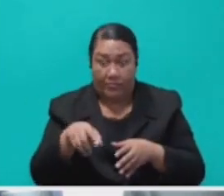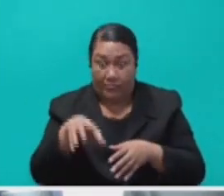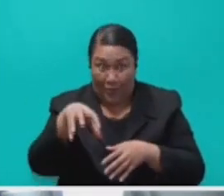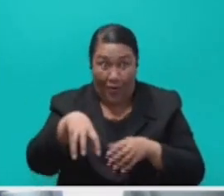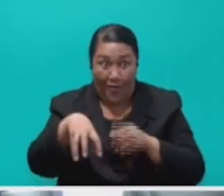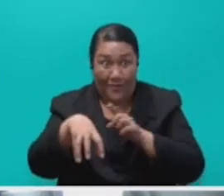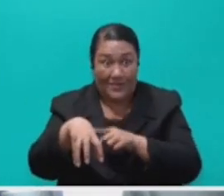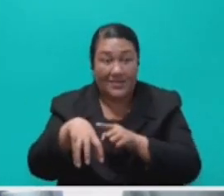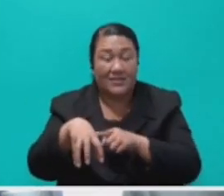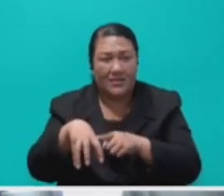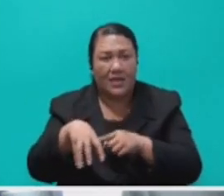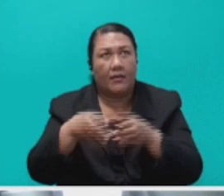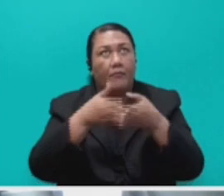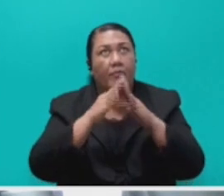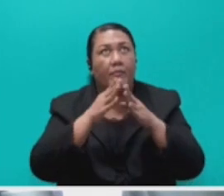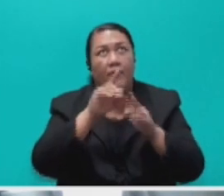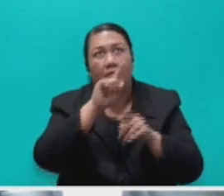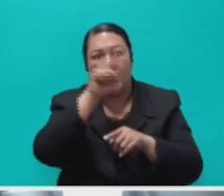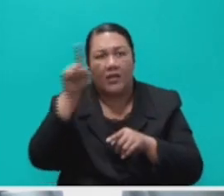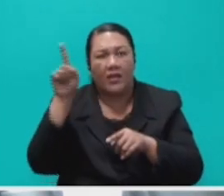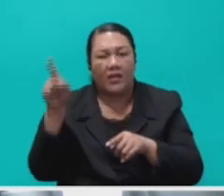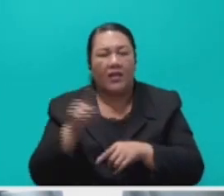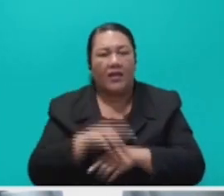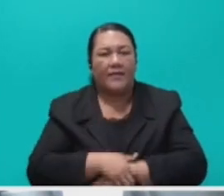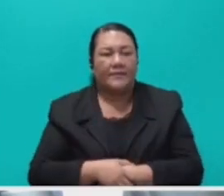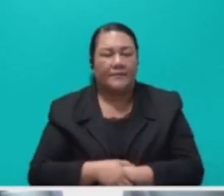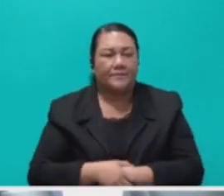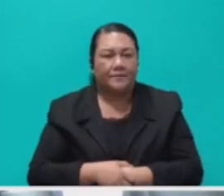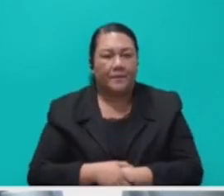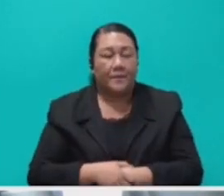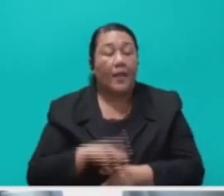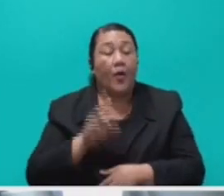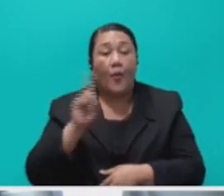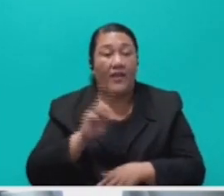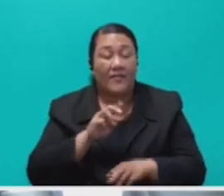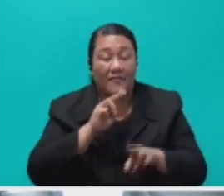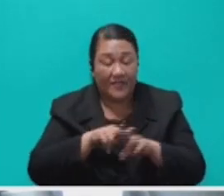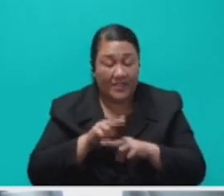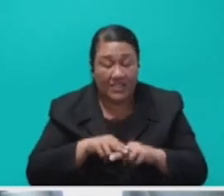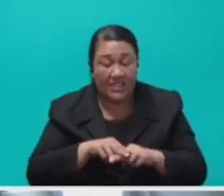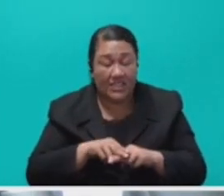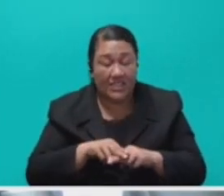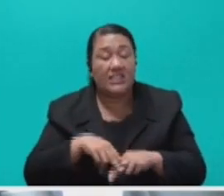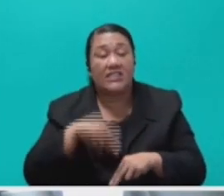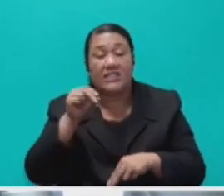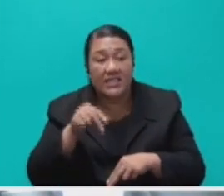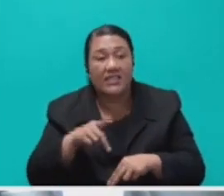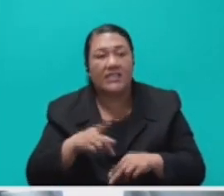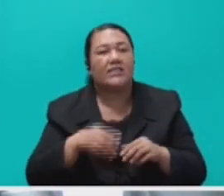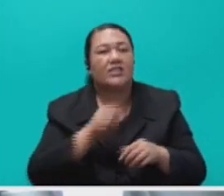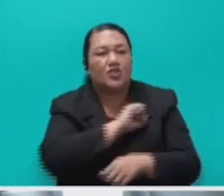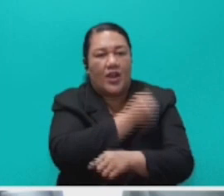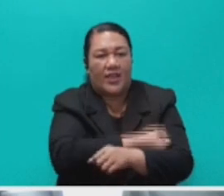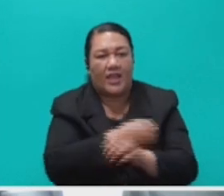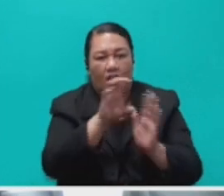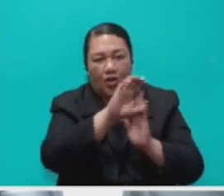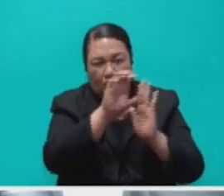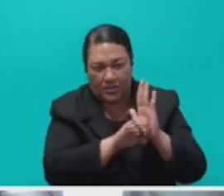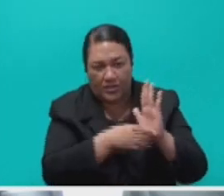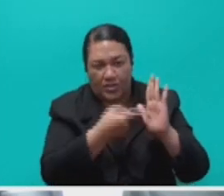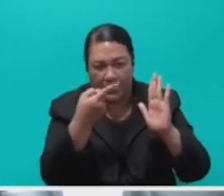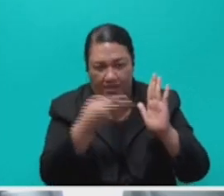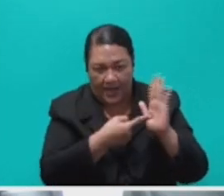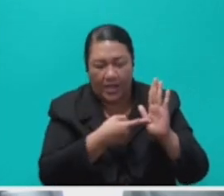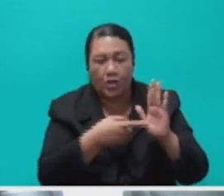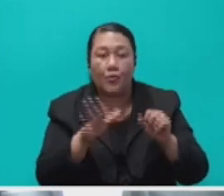What Fiji needs is further strengthening of the institutions that are there to protect all Fijians from human rights